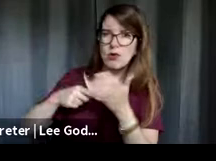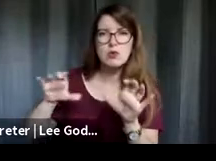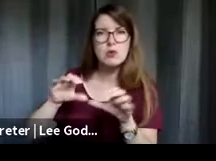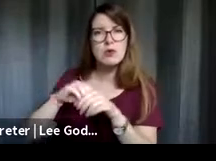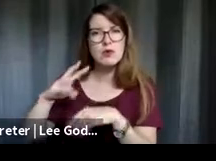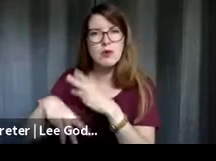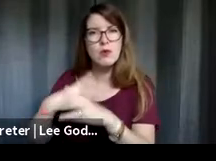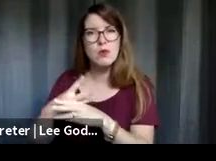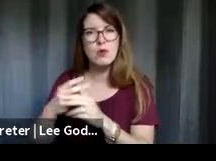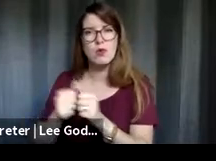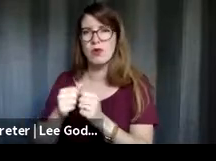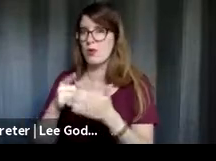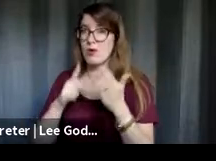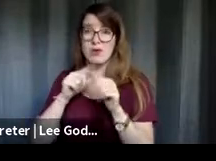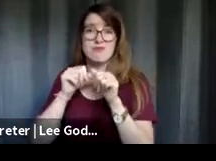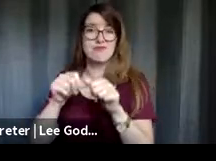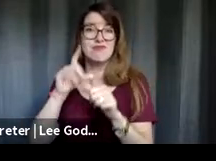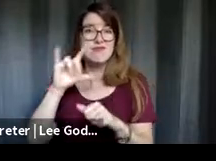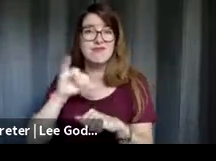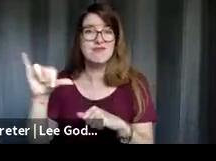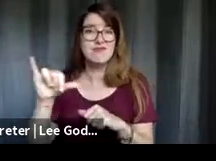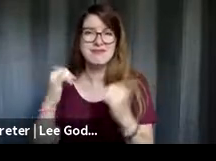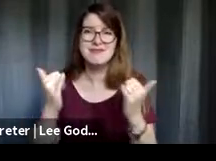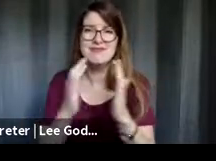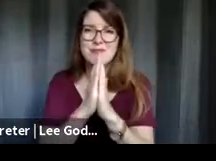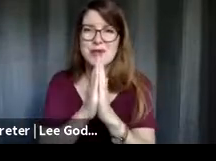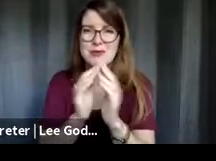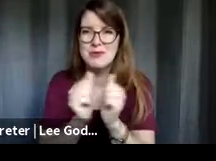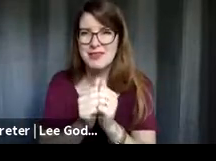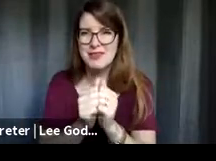world with what lasts for eternity. Let's pray together.